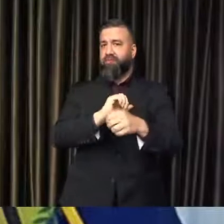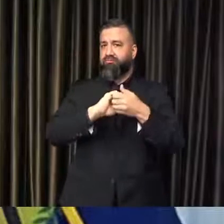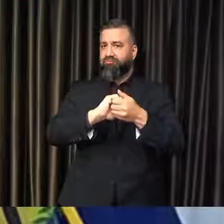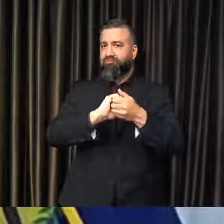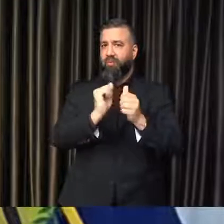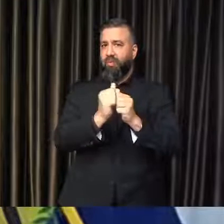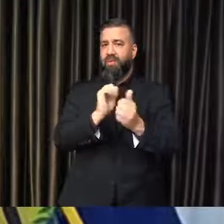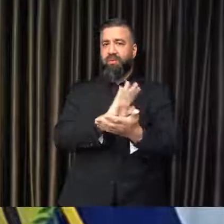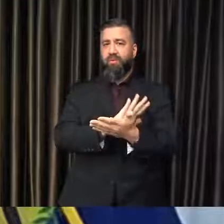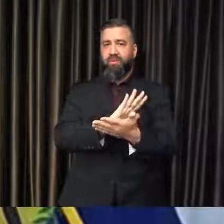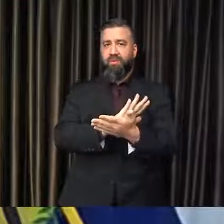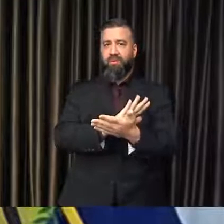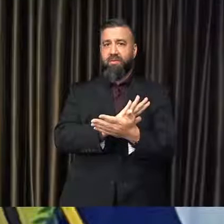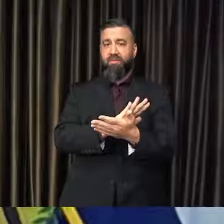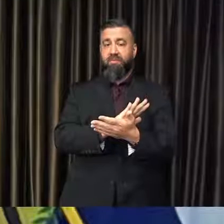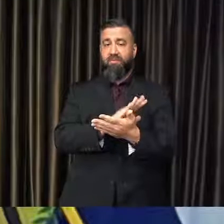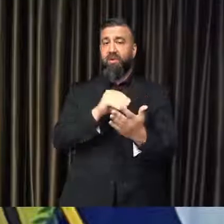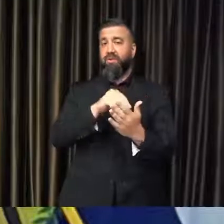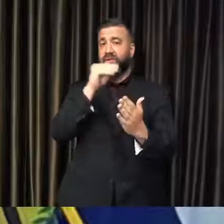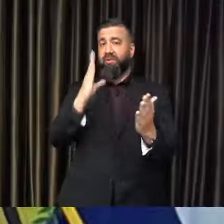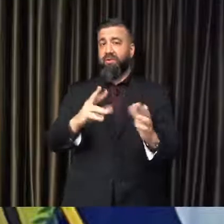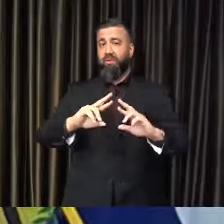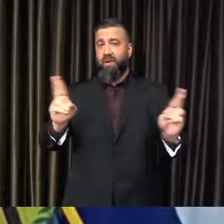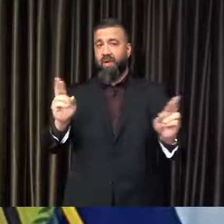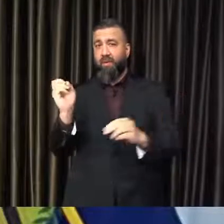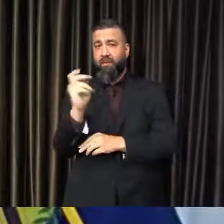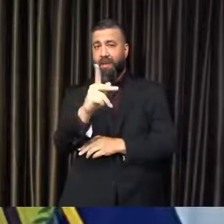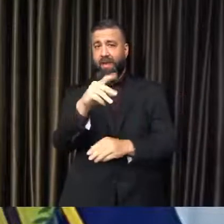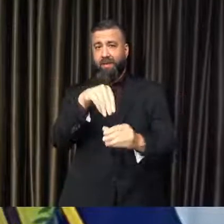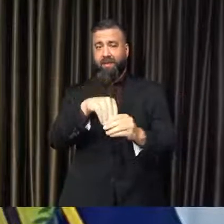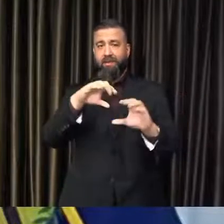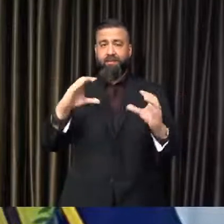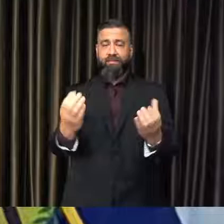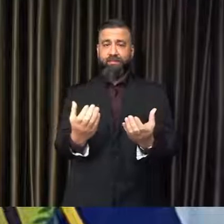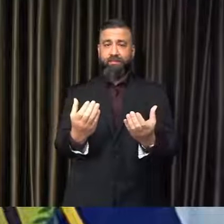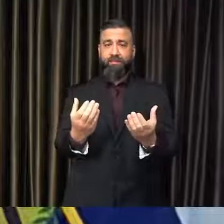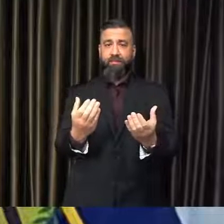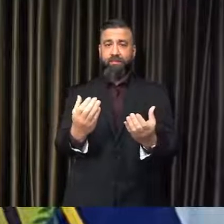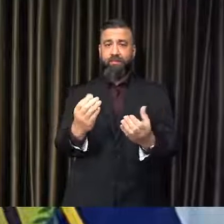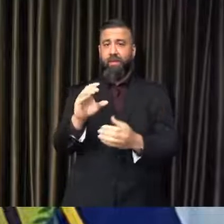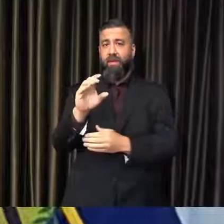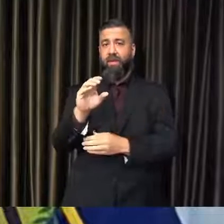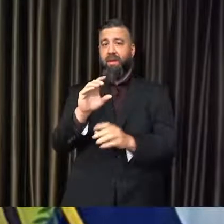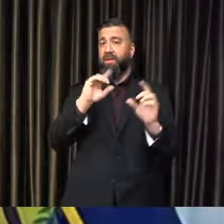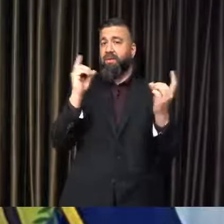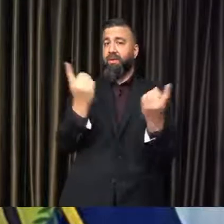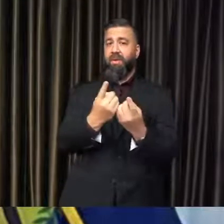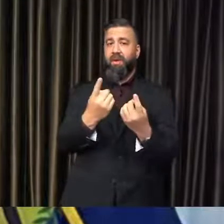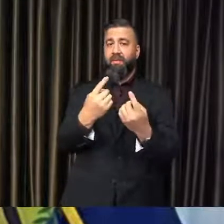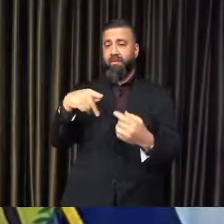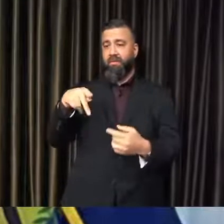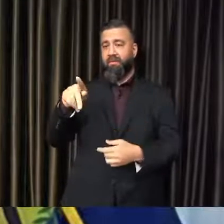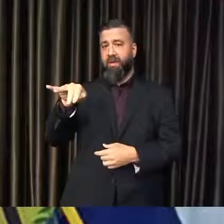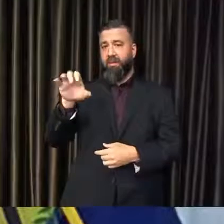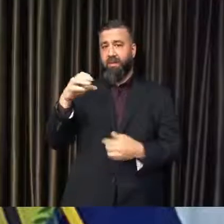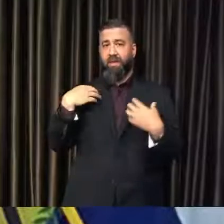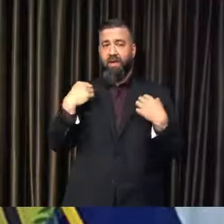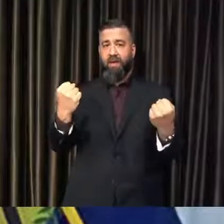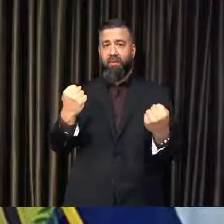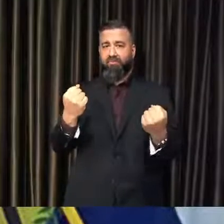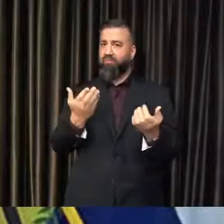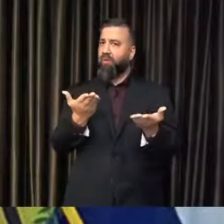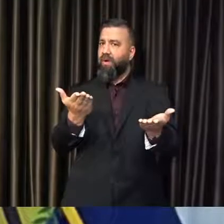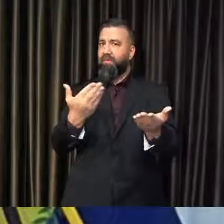process as students prepare to get back into class. The Department of Public Health will offer whatever support it can to ensure the safety